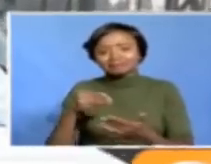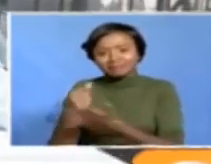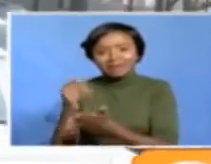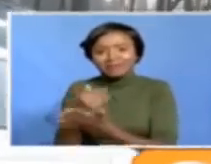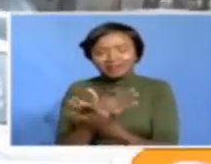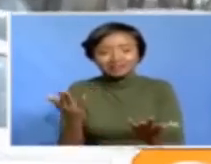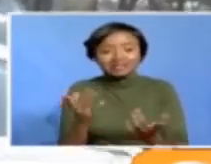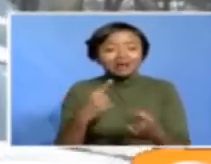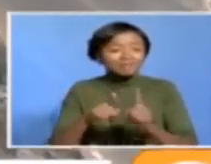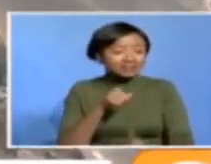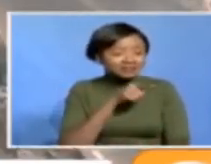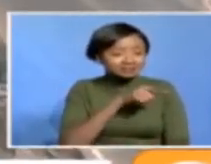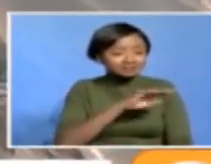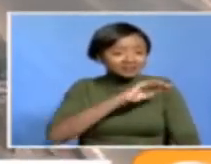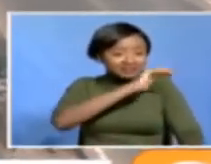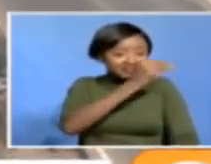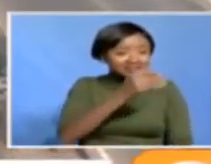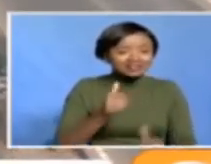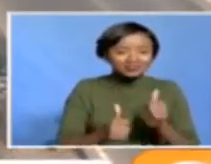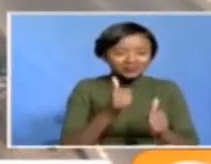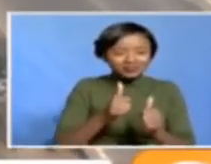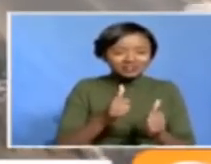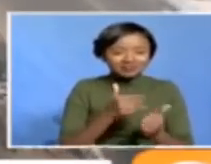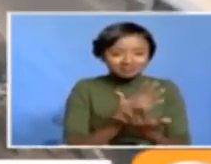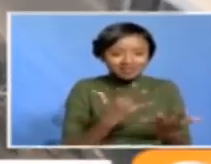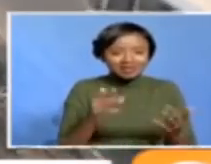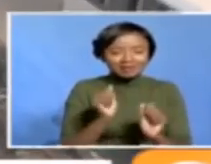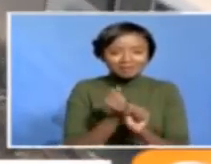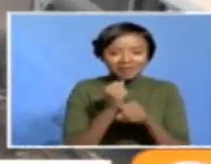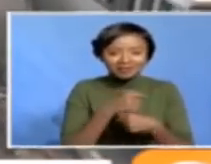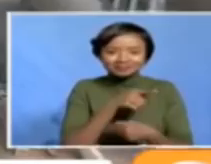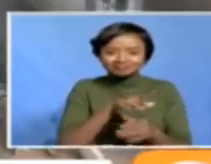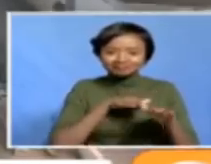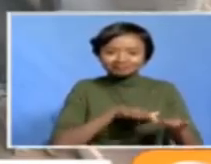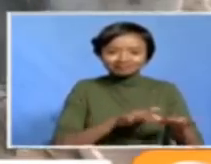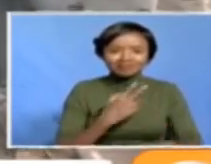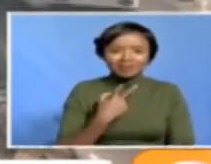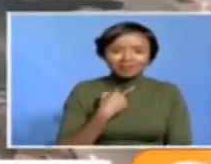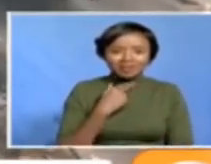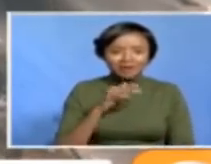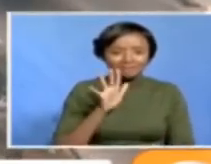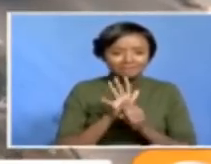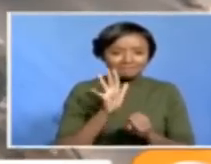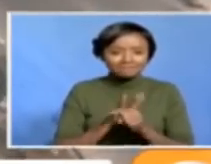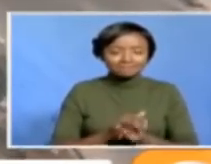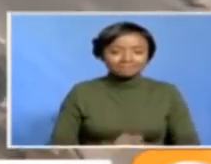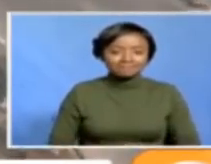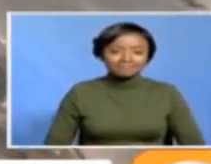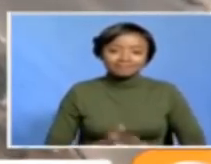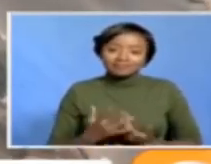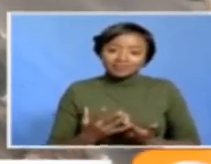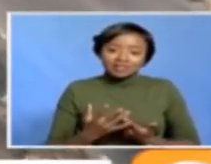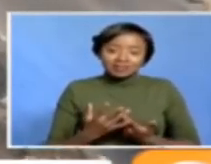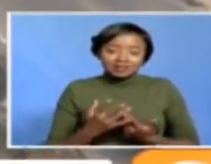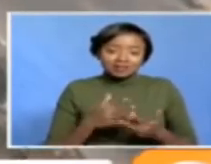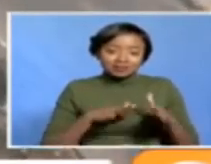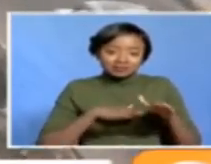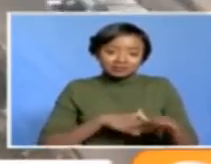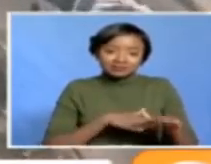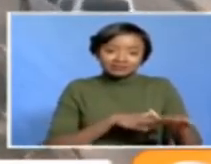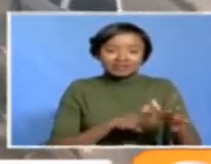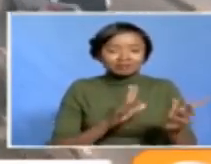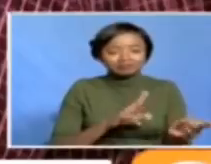Nigeria's largest city that makes it such a traffic nightmare? I think traffic is very synonymous with a mega